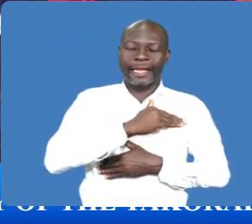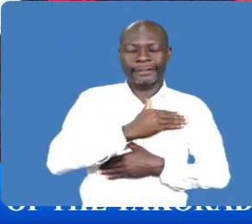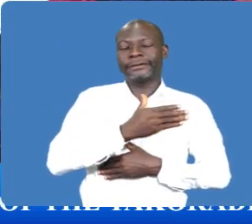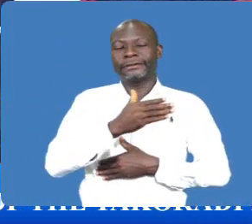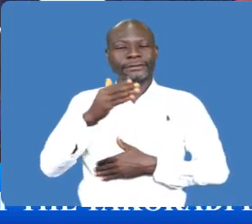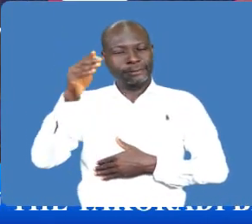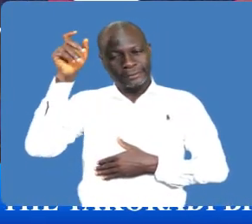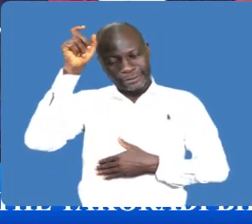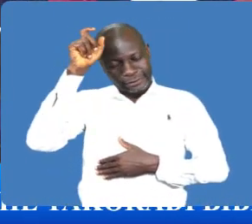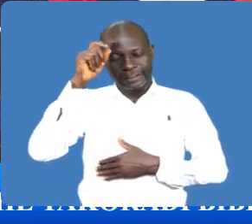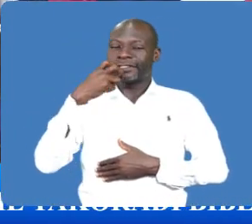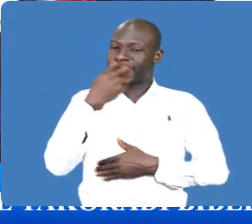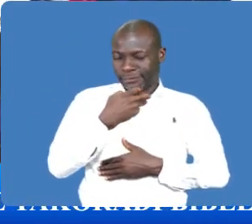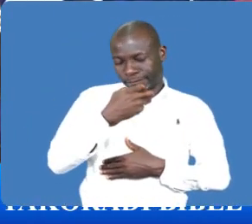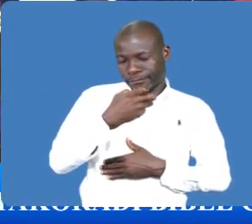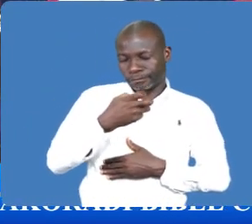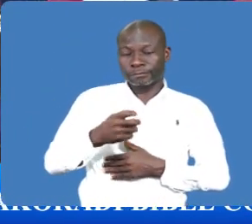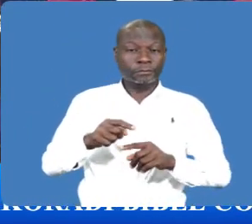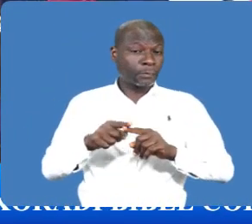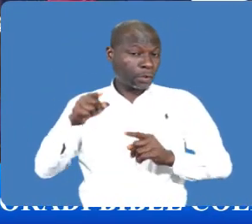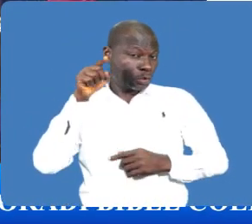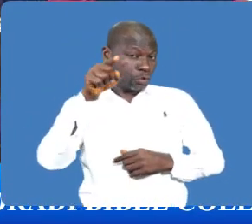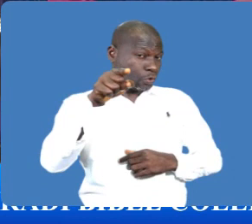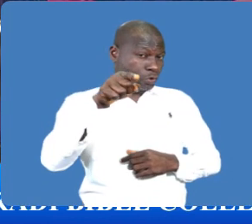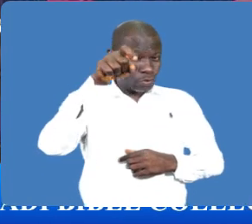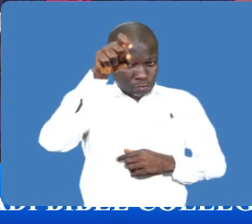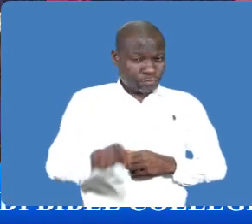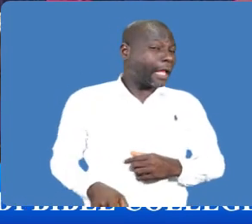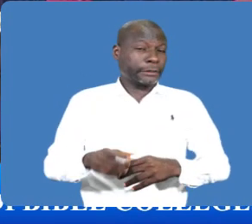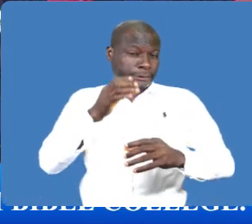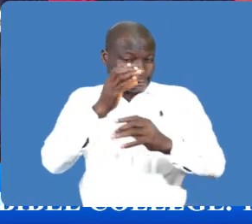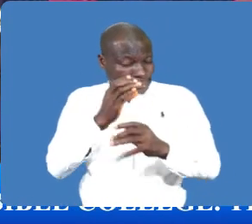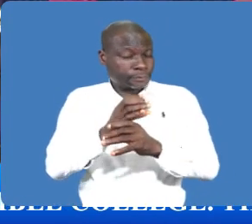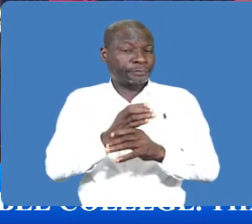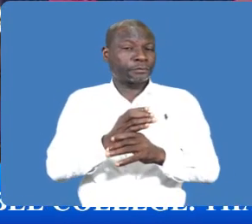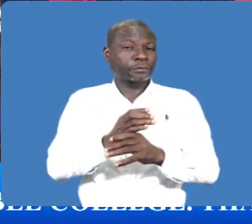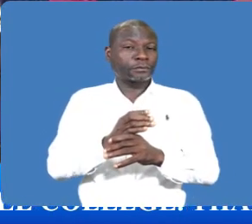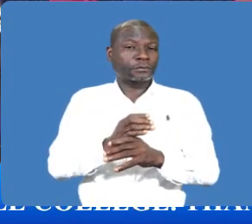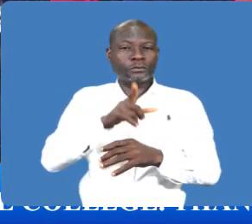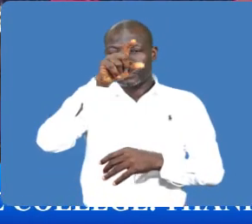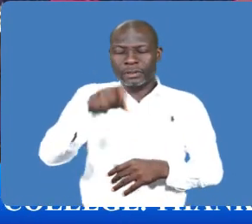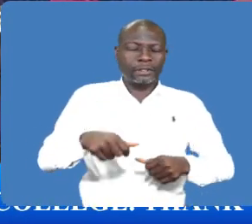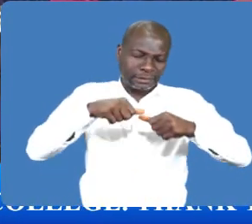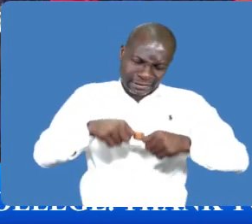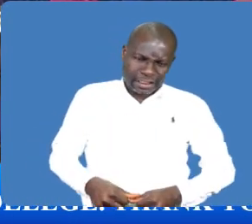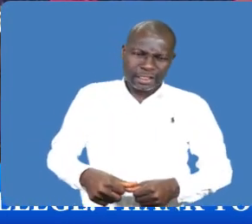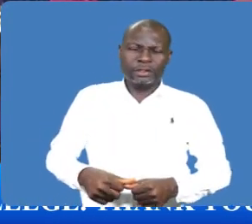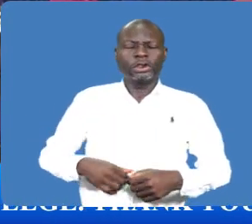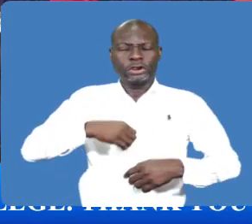aside to fables. But you be watchful in all things. Endure